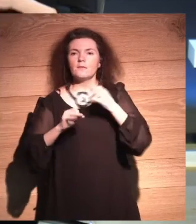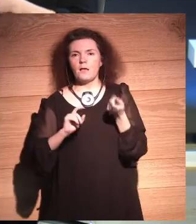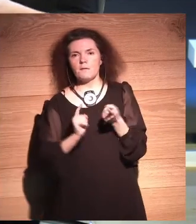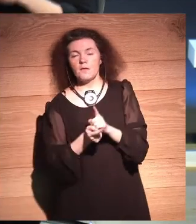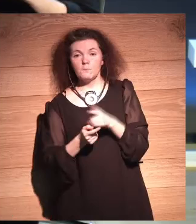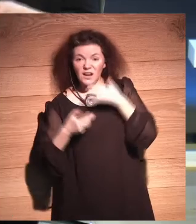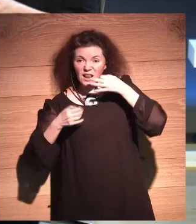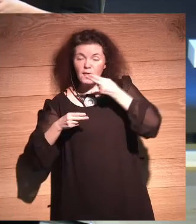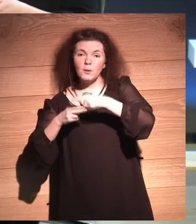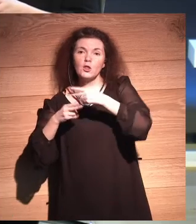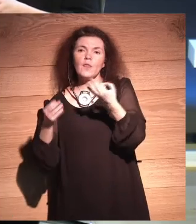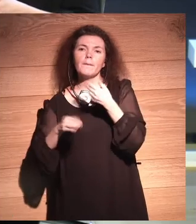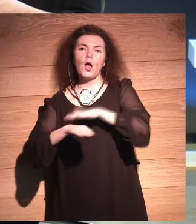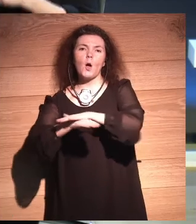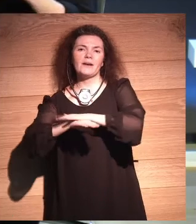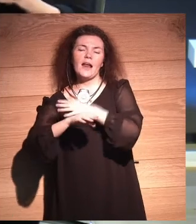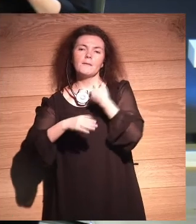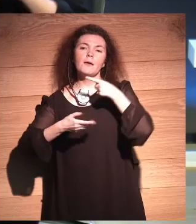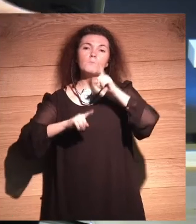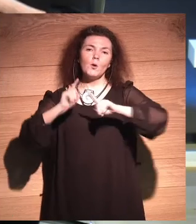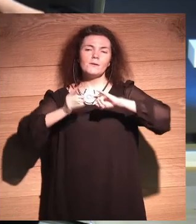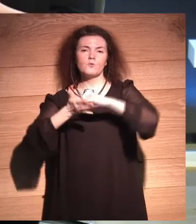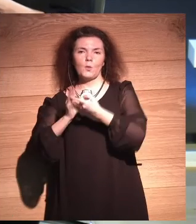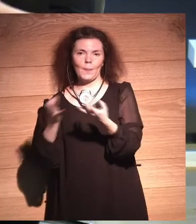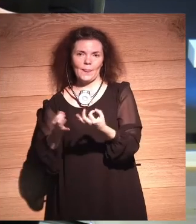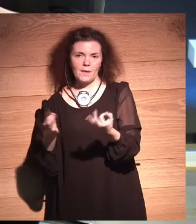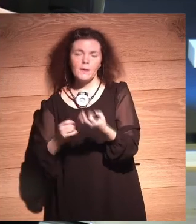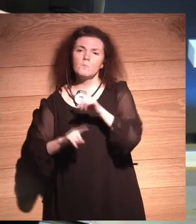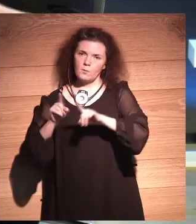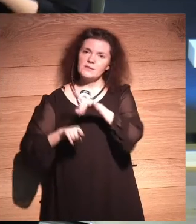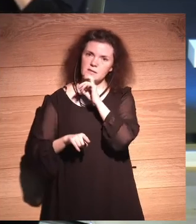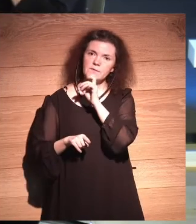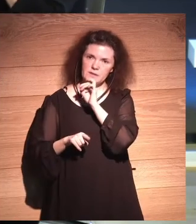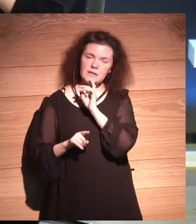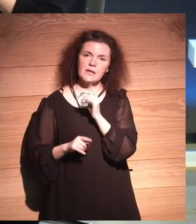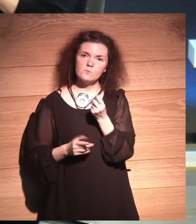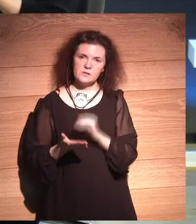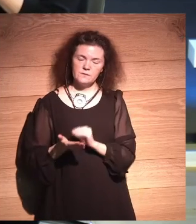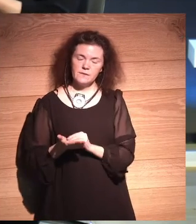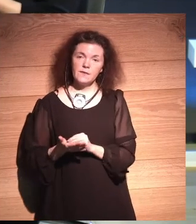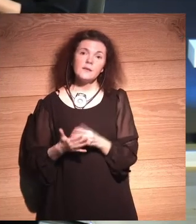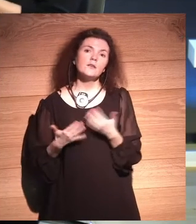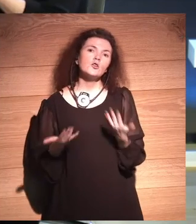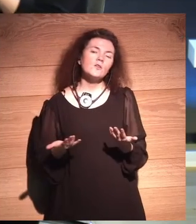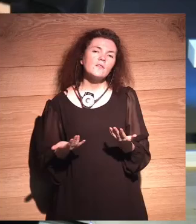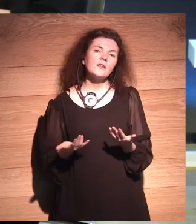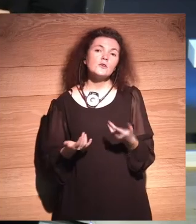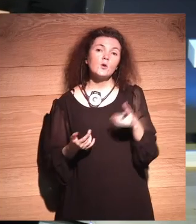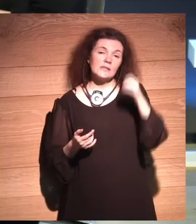the first place we need to start, with engaging with people's collective intelligence, taking advantage of these new